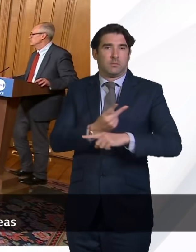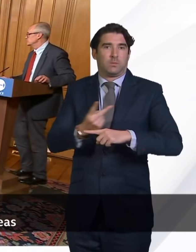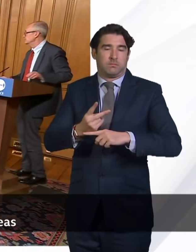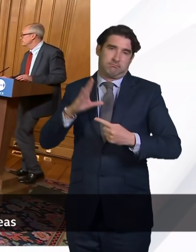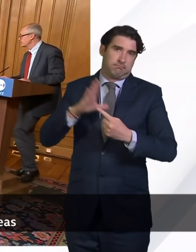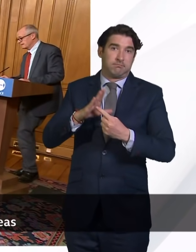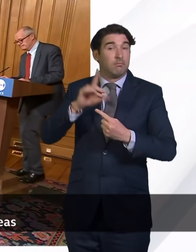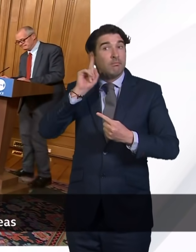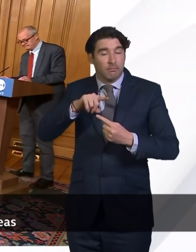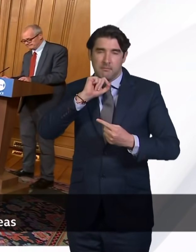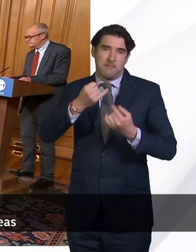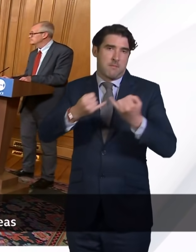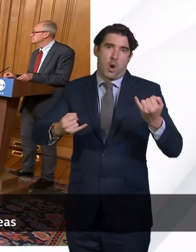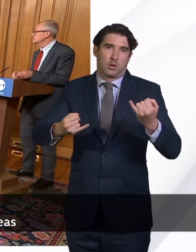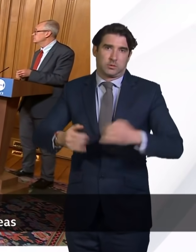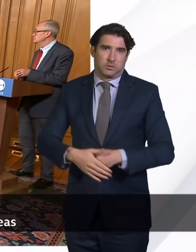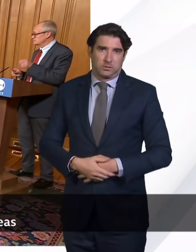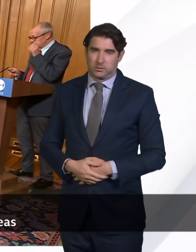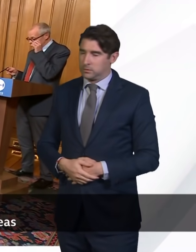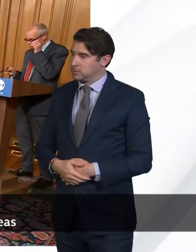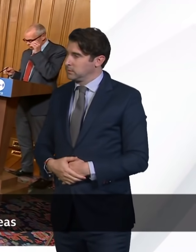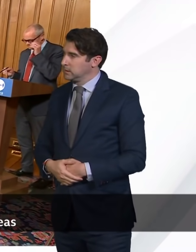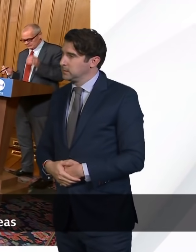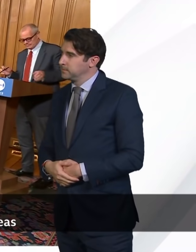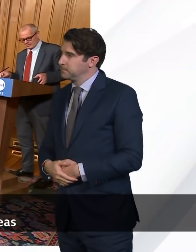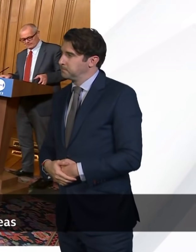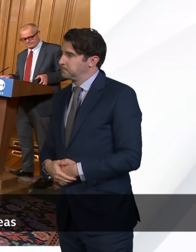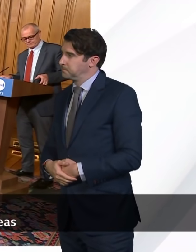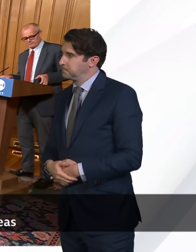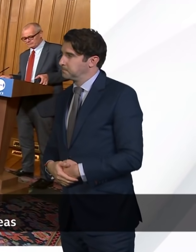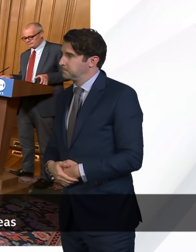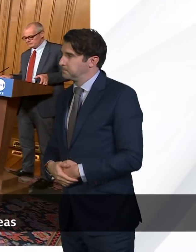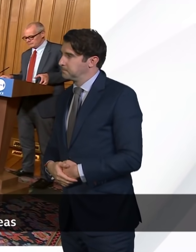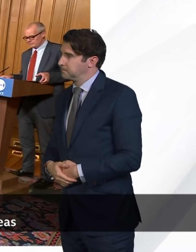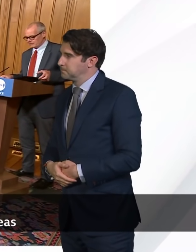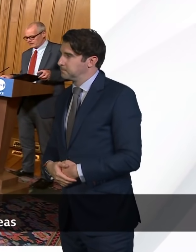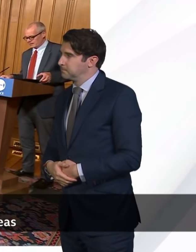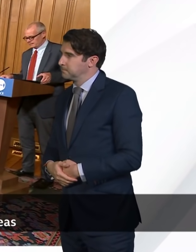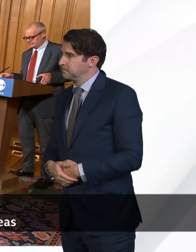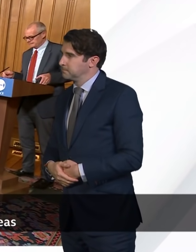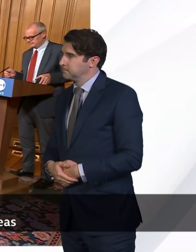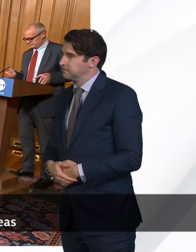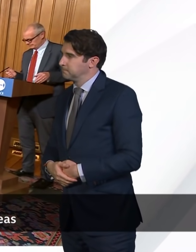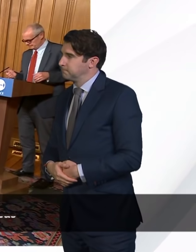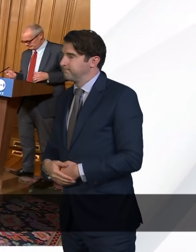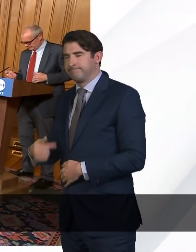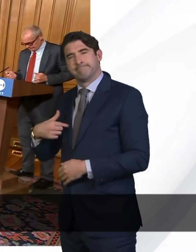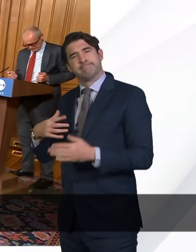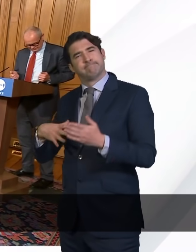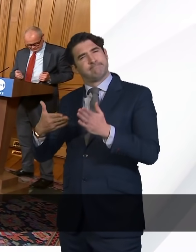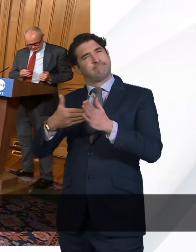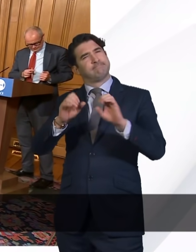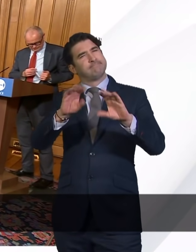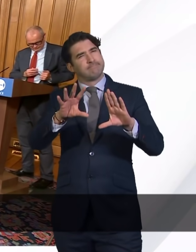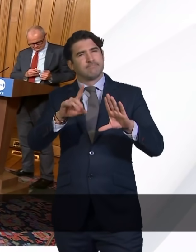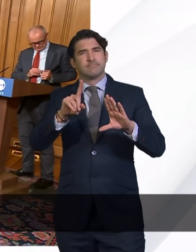Chris, do you want to? Sorry. Well, I think the only thing to add is that I think there is, when you look at polling or other data, the great majority of people are